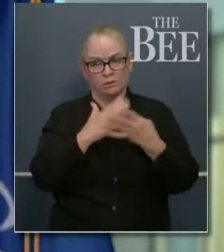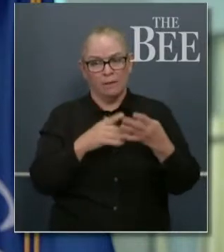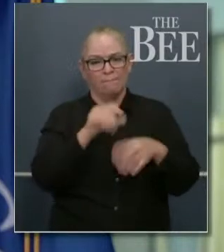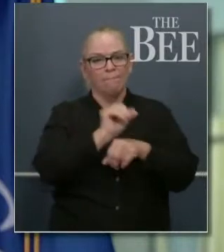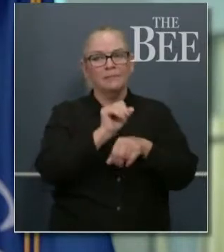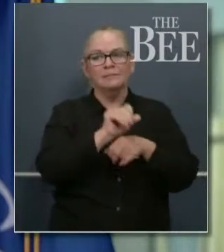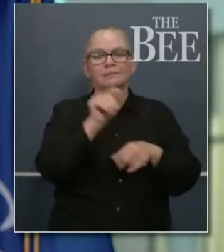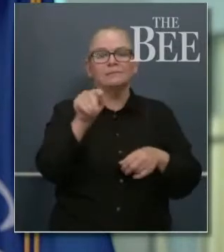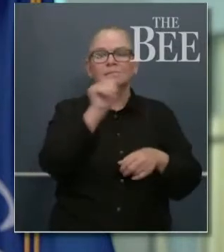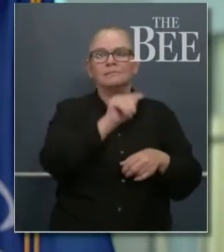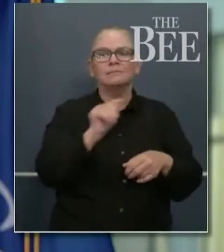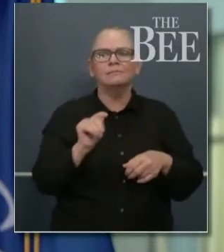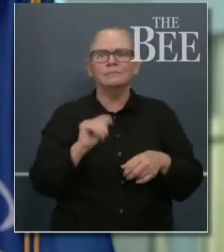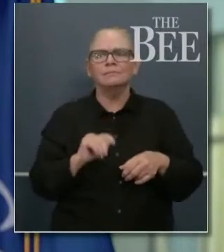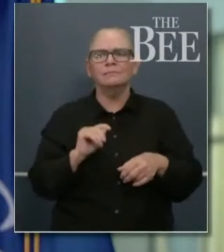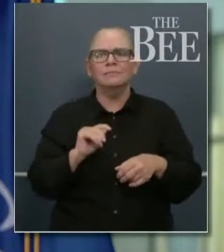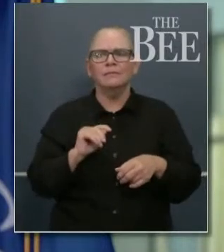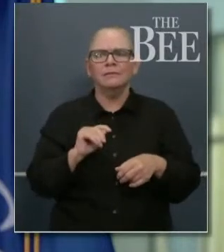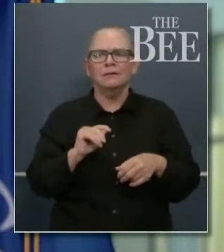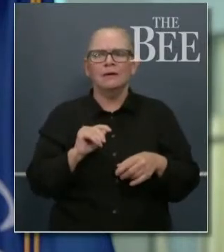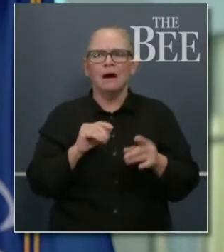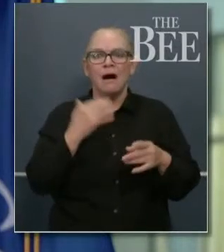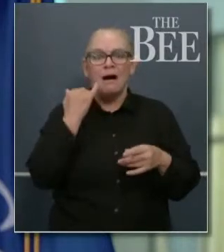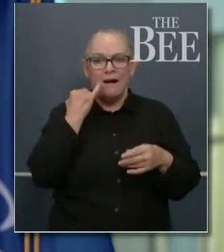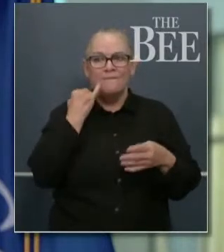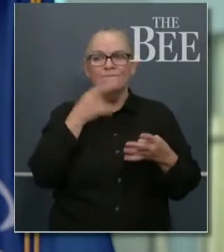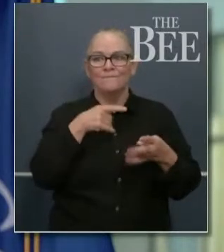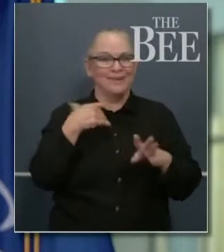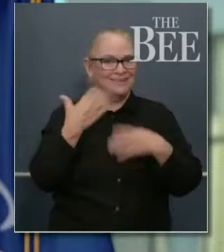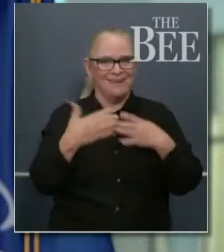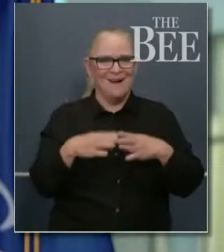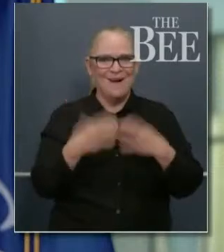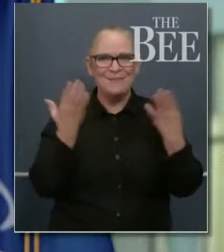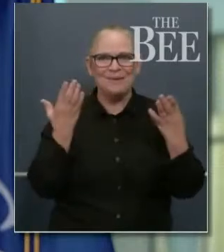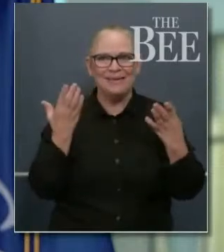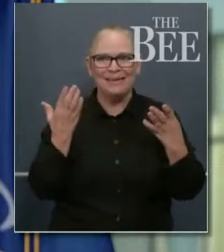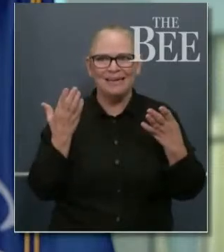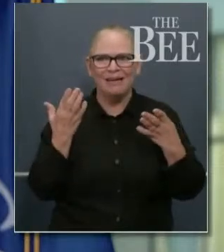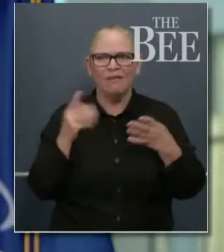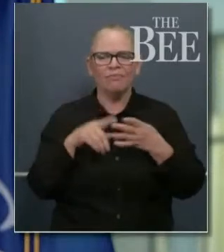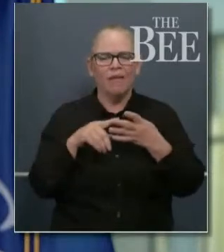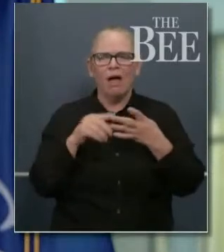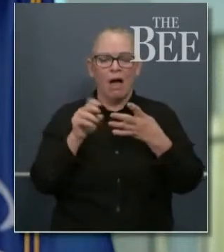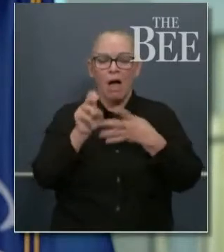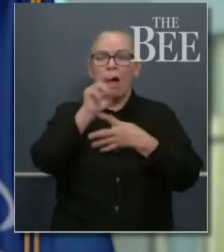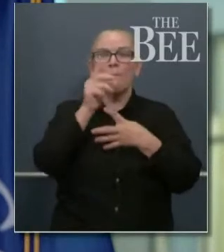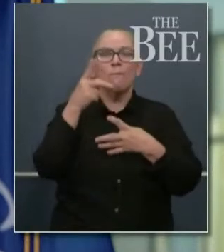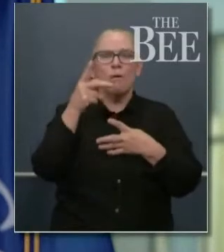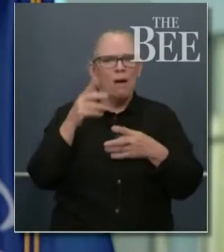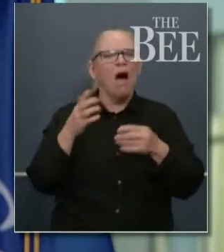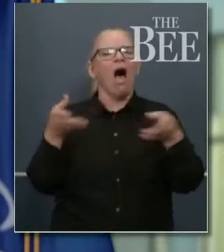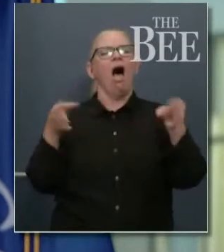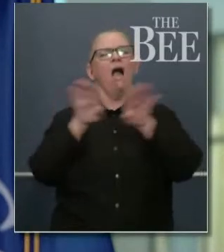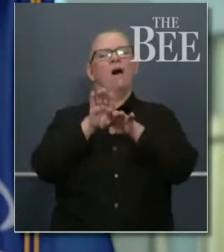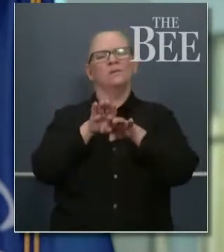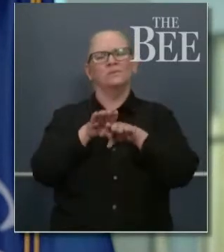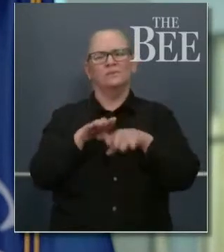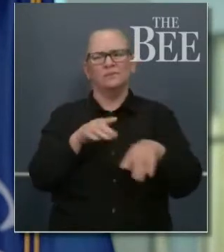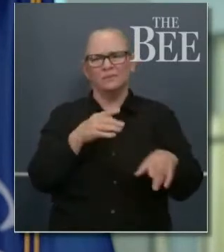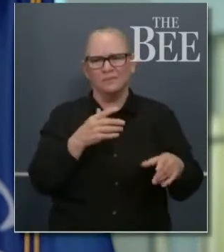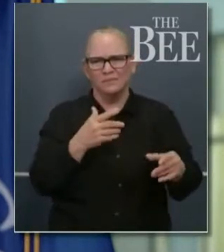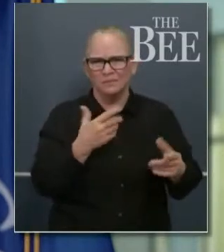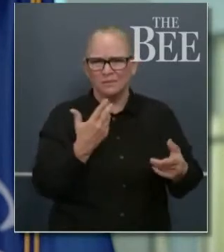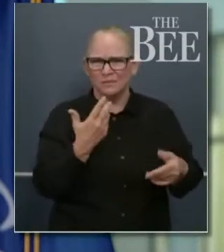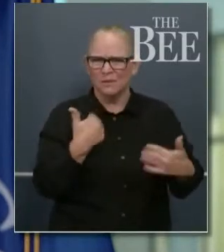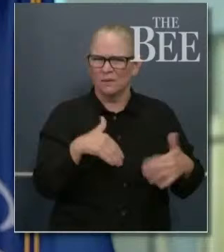of whiplash as they sort of move back and forth between different restrictions on their ability to operate? Absolutely. As a former business